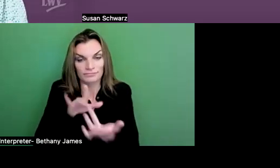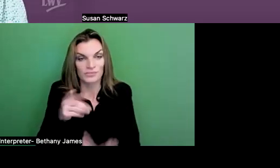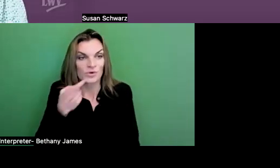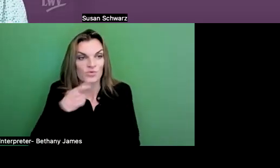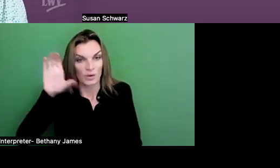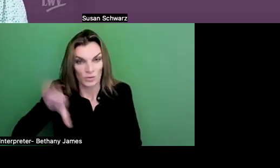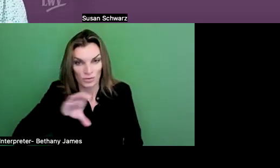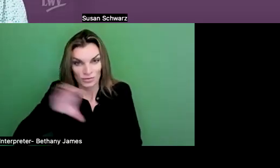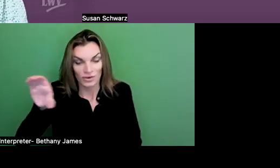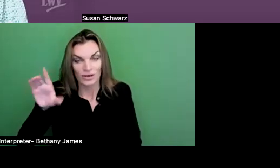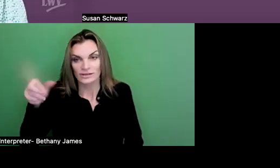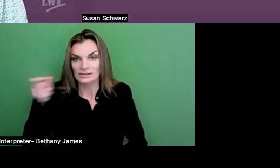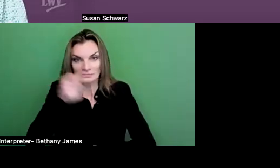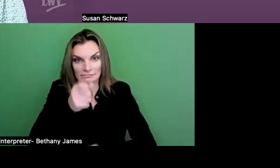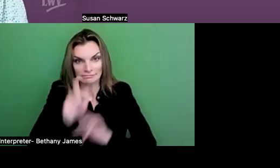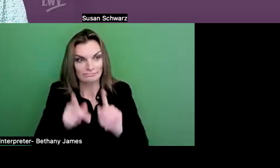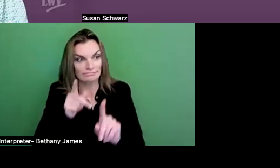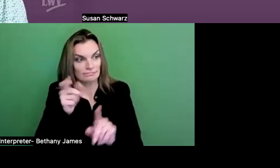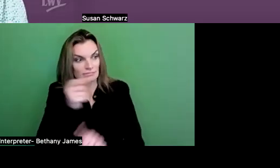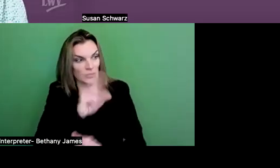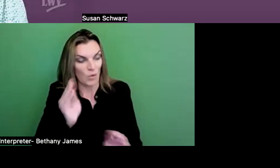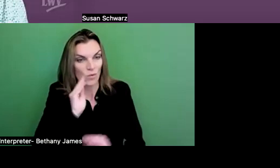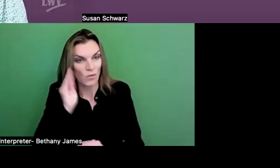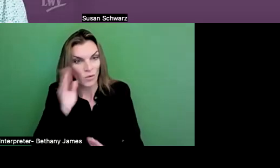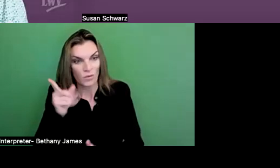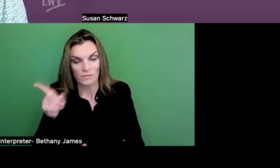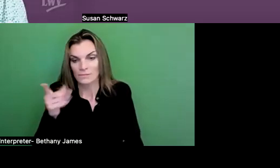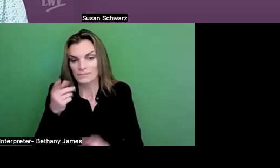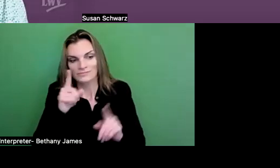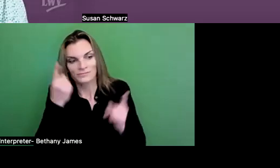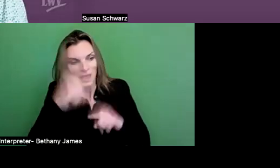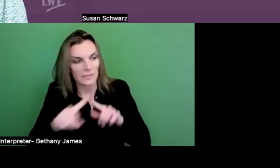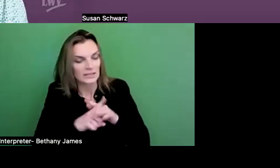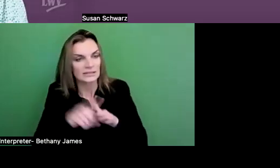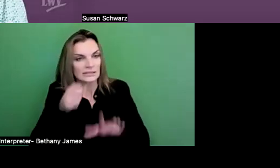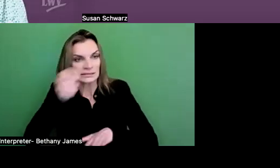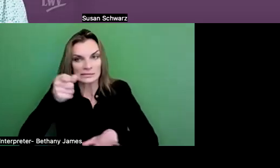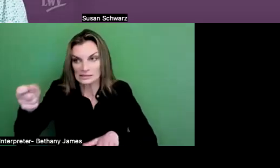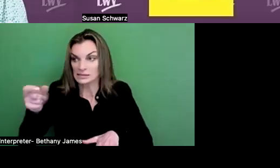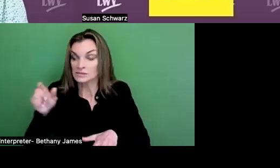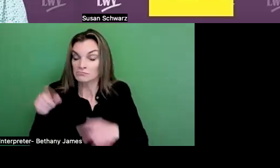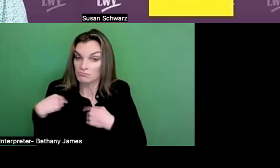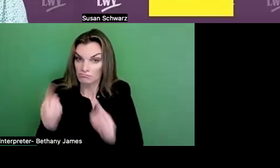people housing who are displaced from their homes because of other reasons. That always seems to work well.